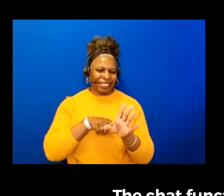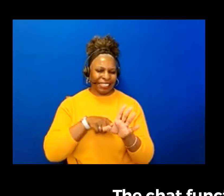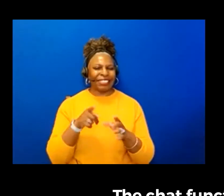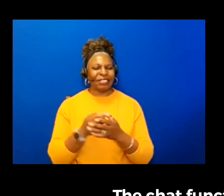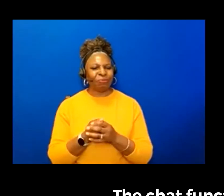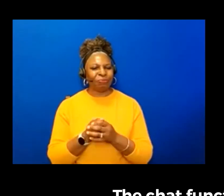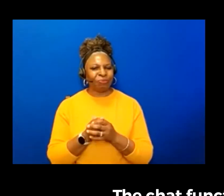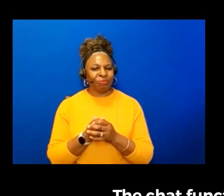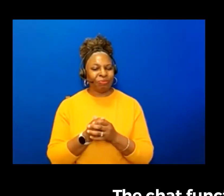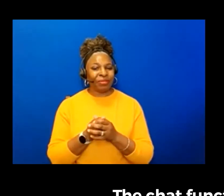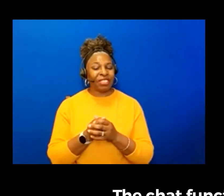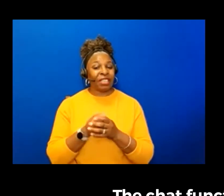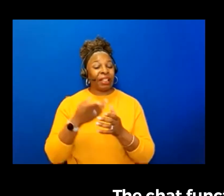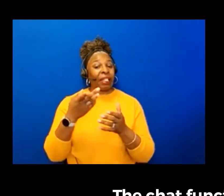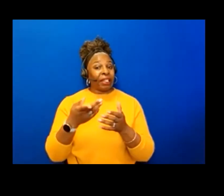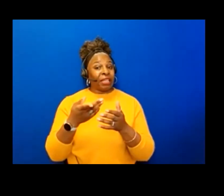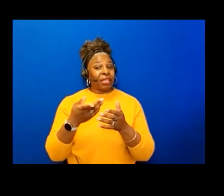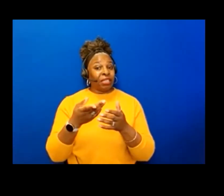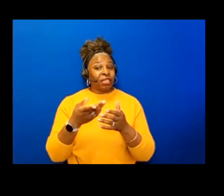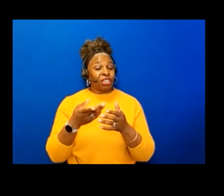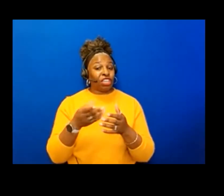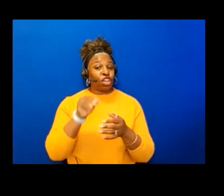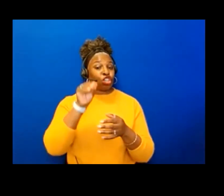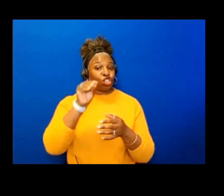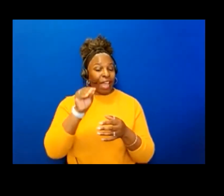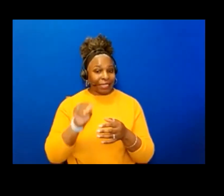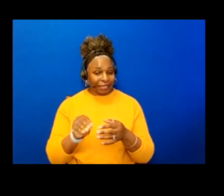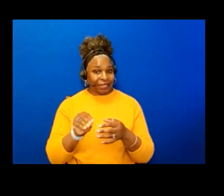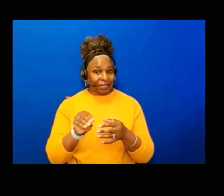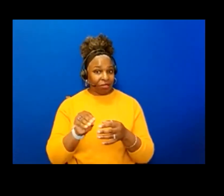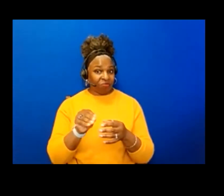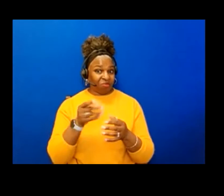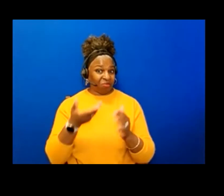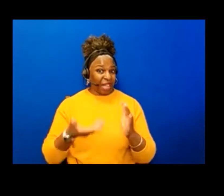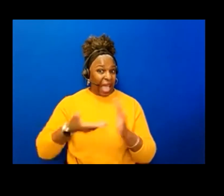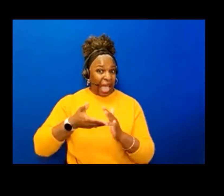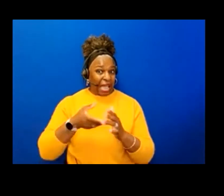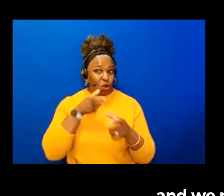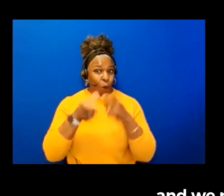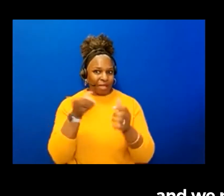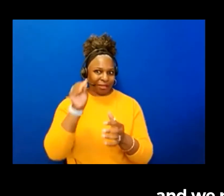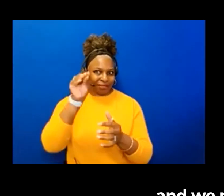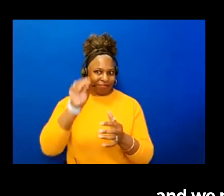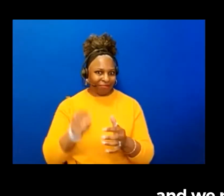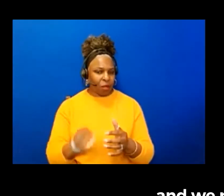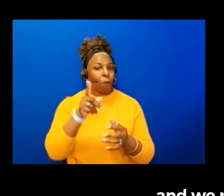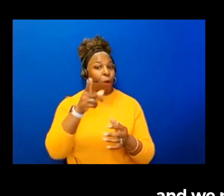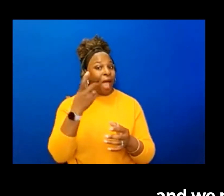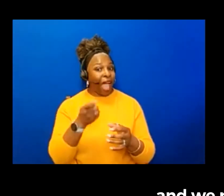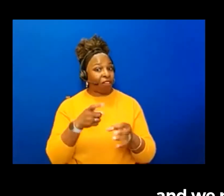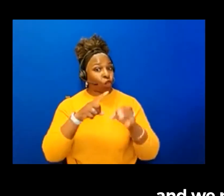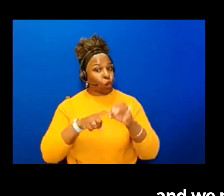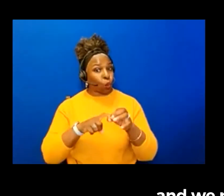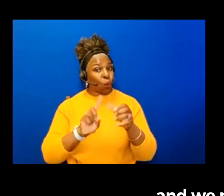The chat function on the Zoom has been disabled, but we do have the Q&A function. And we really would encourage